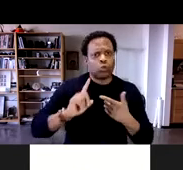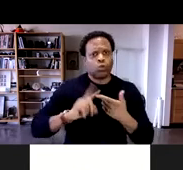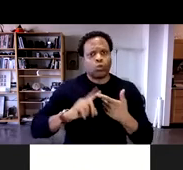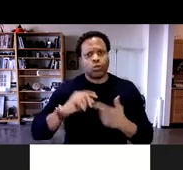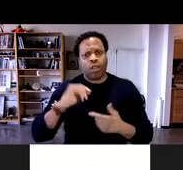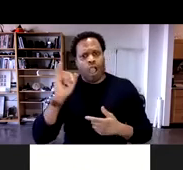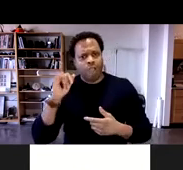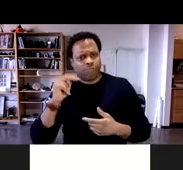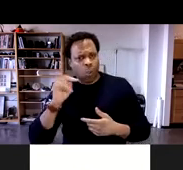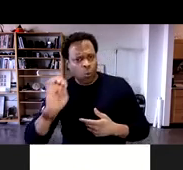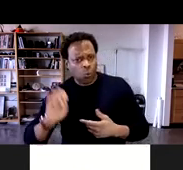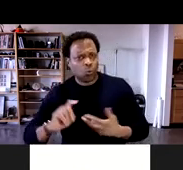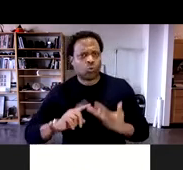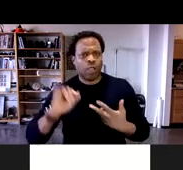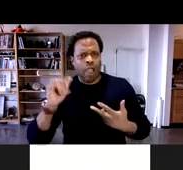to help you out.